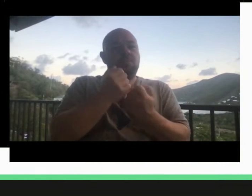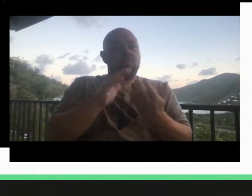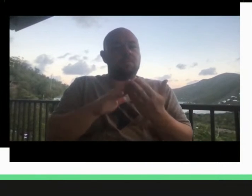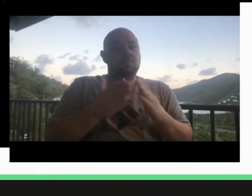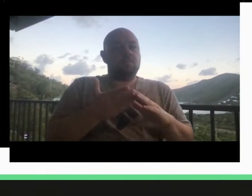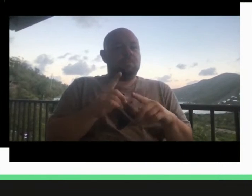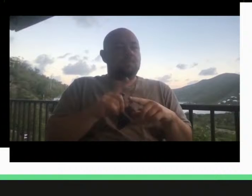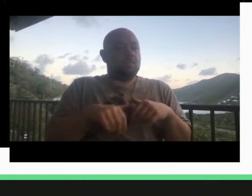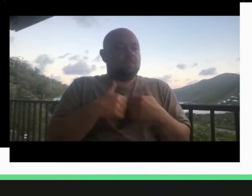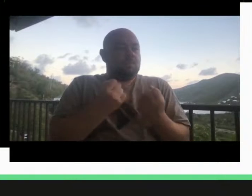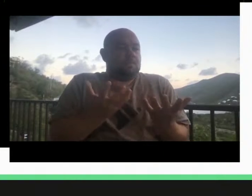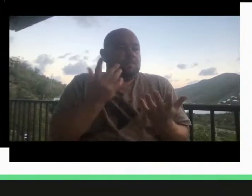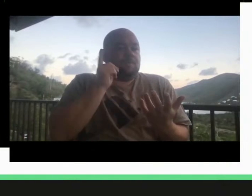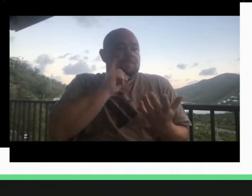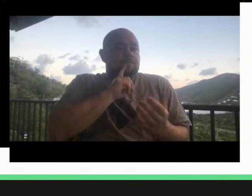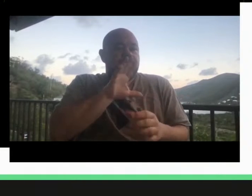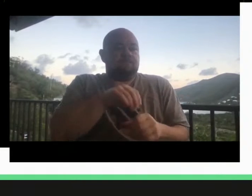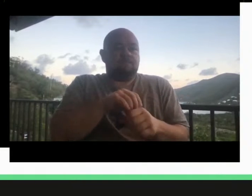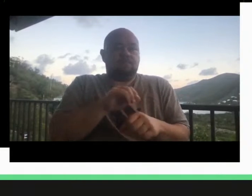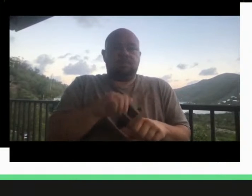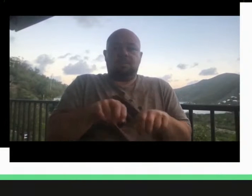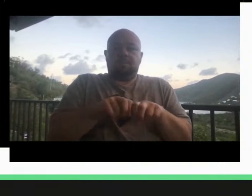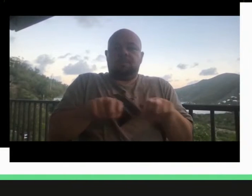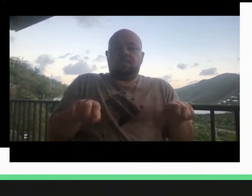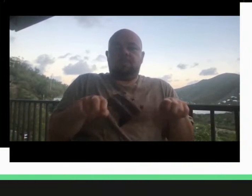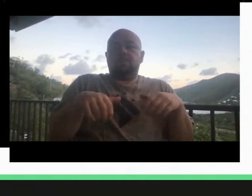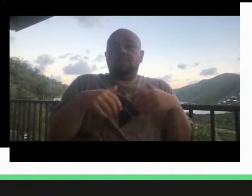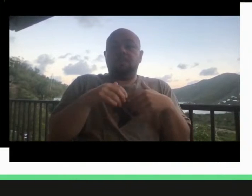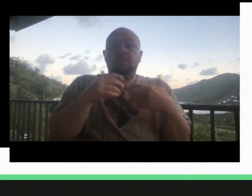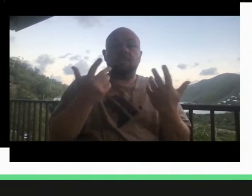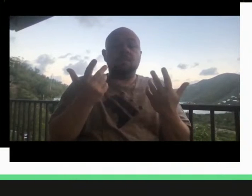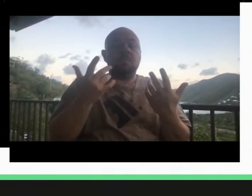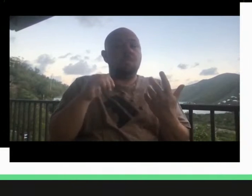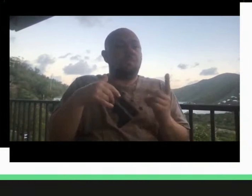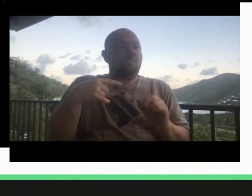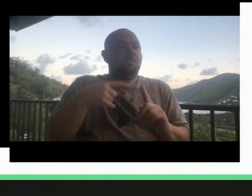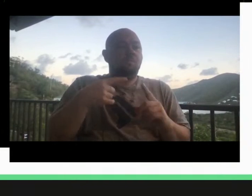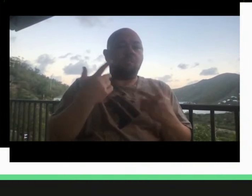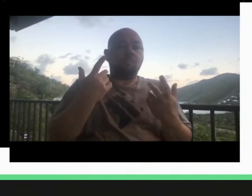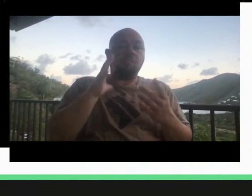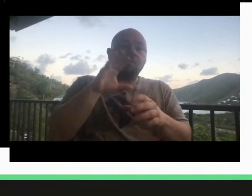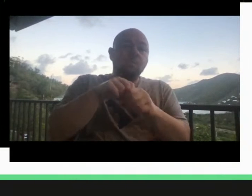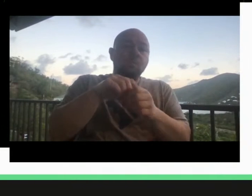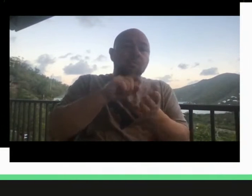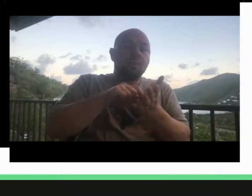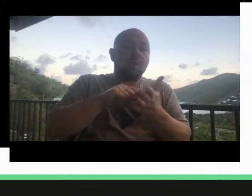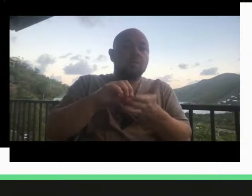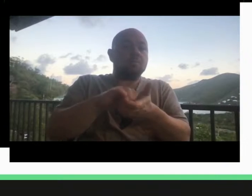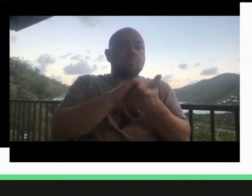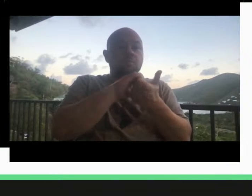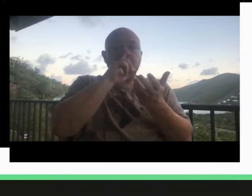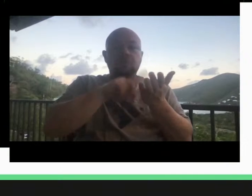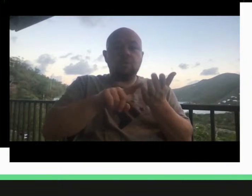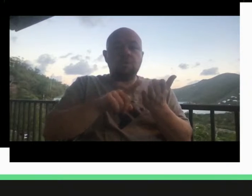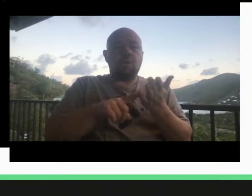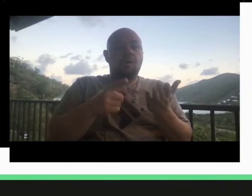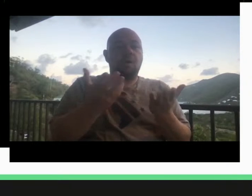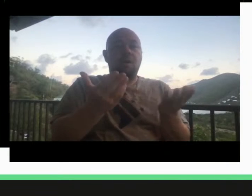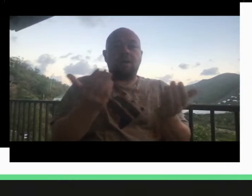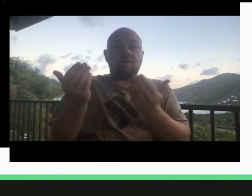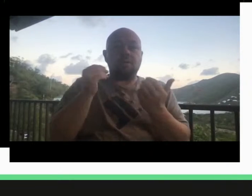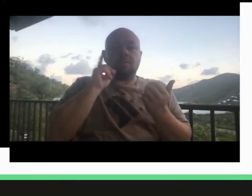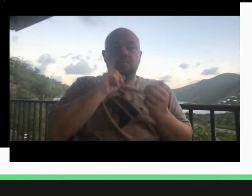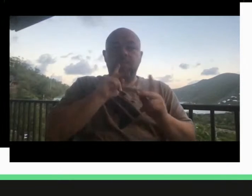and we want allies in the community, but how many deaf folks are involved in the panel, right? You know, when we talk about research